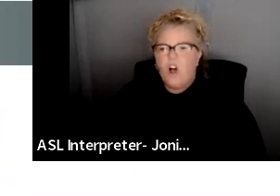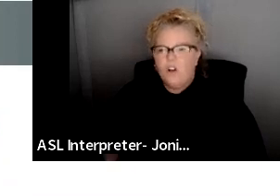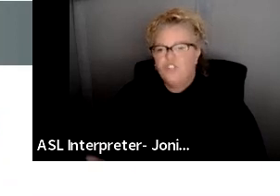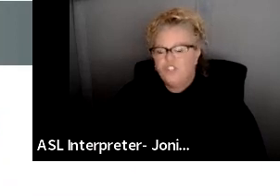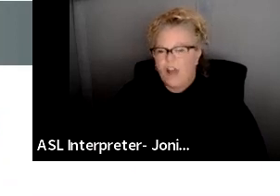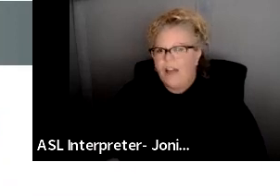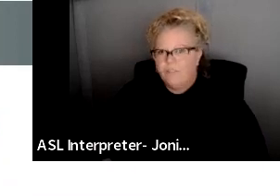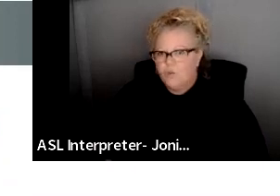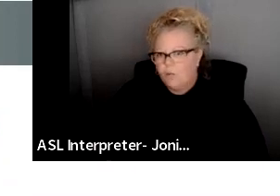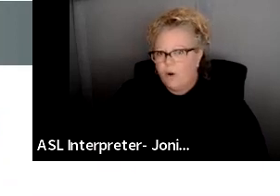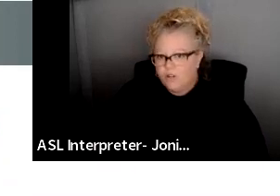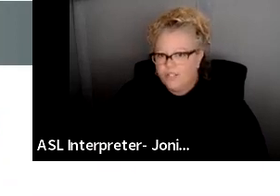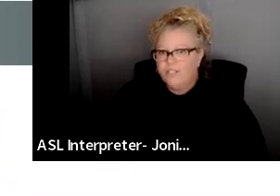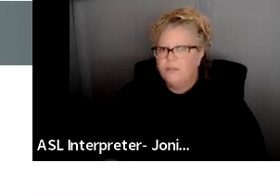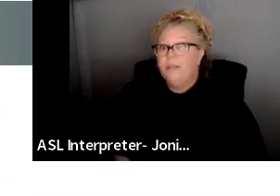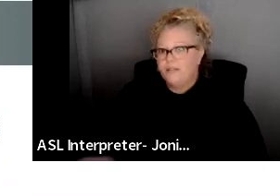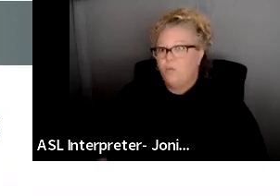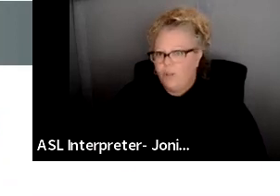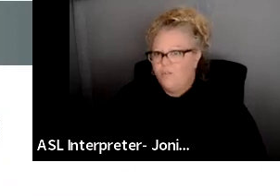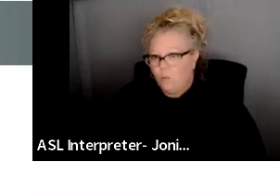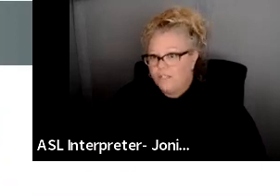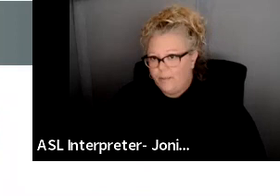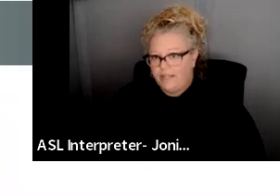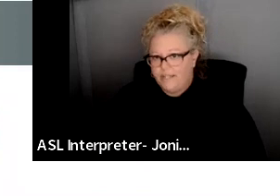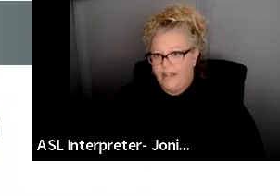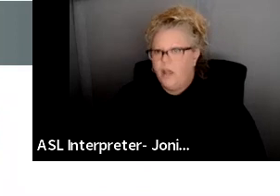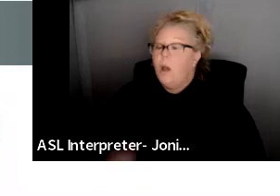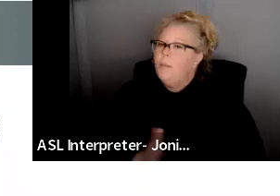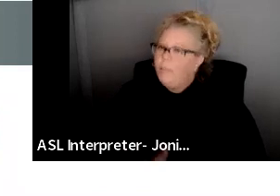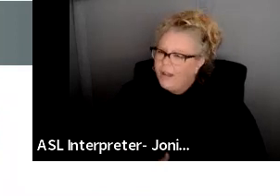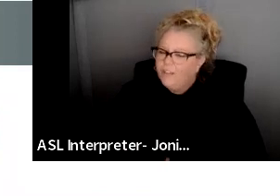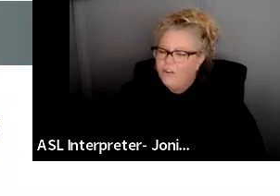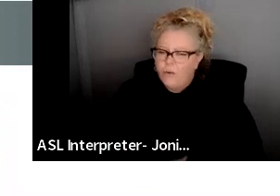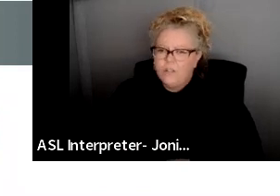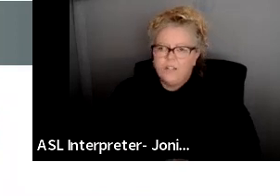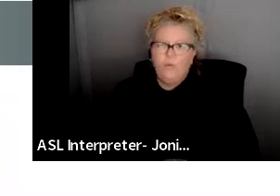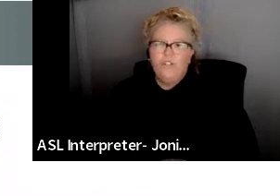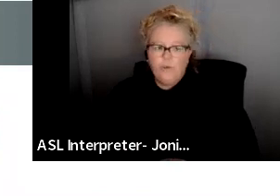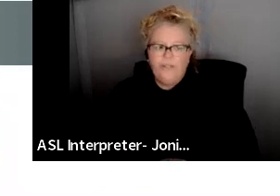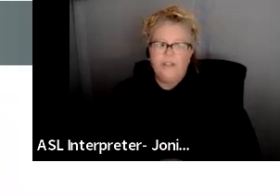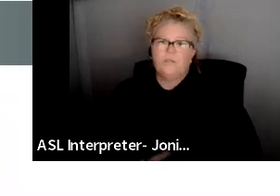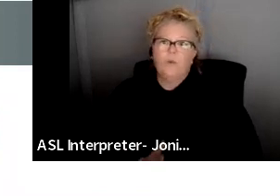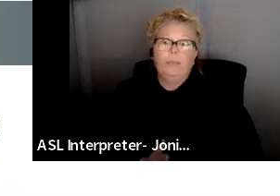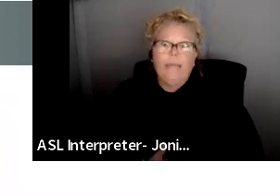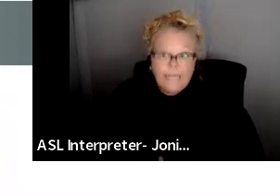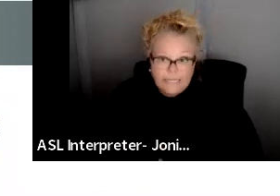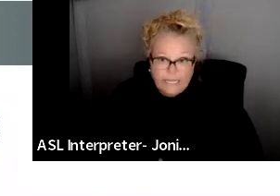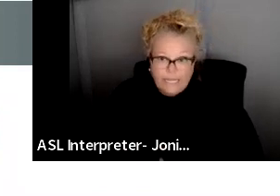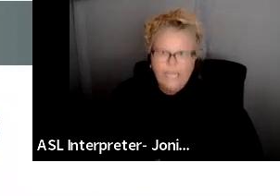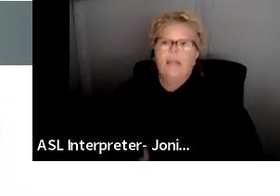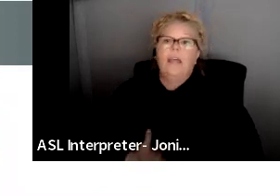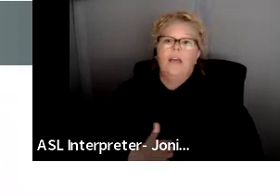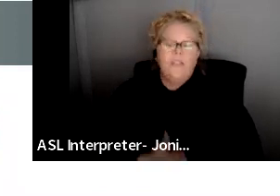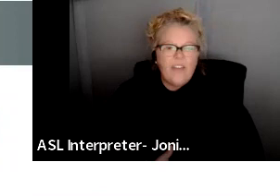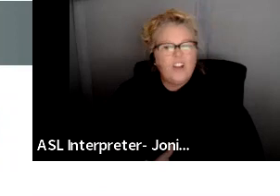that would cause just your average normal person to miss what's being said. But if you notice someone doing this